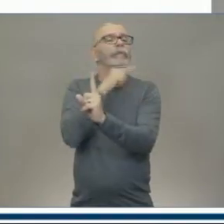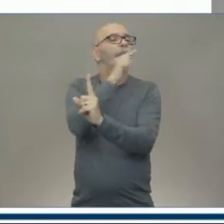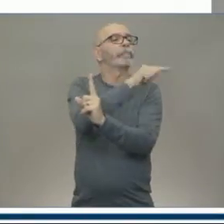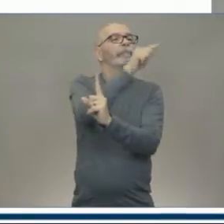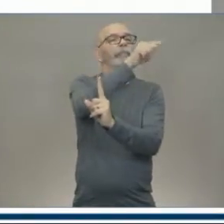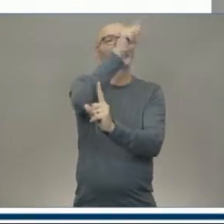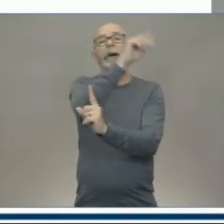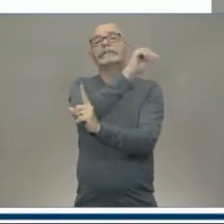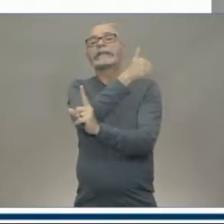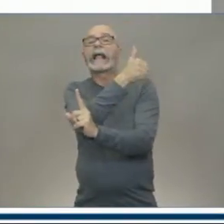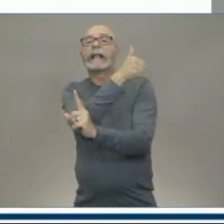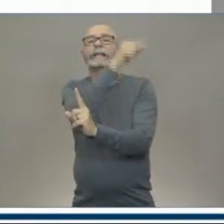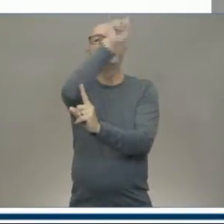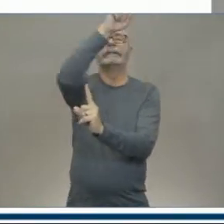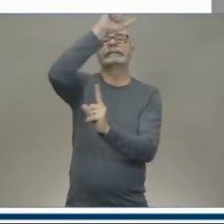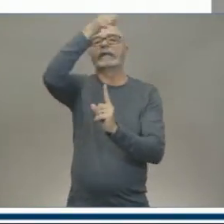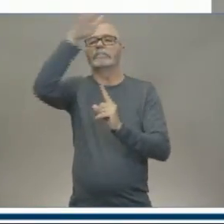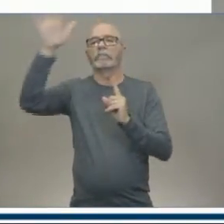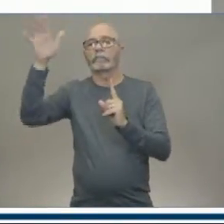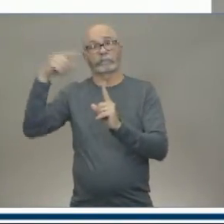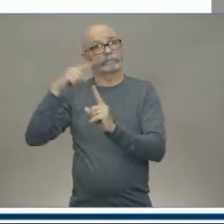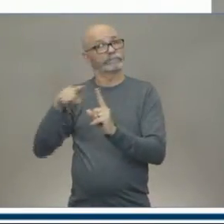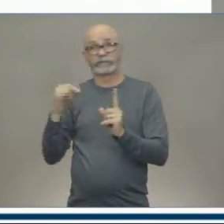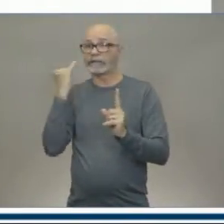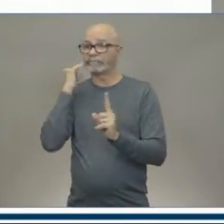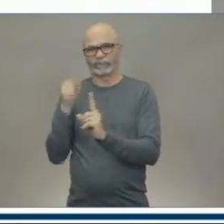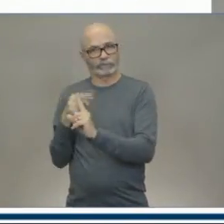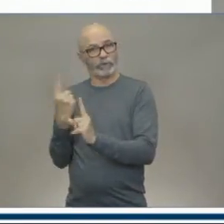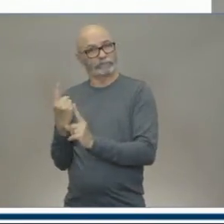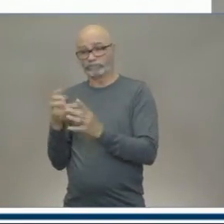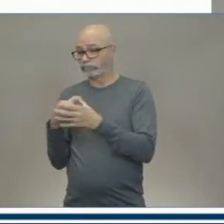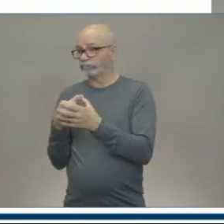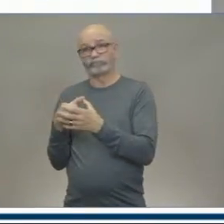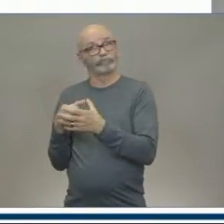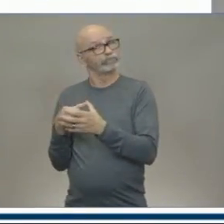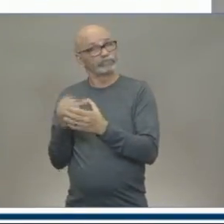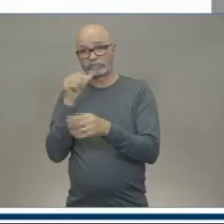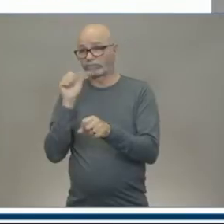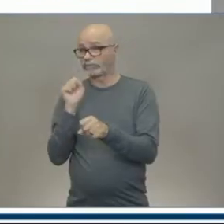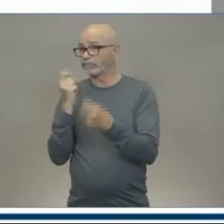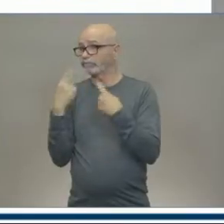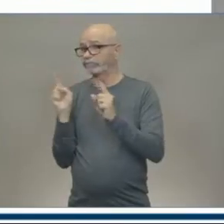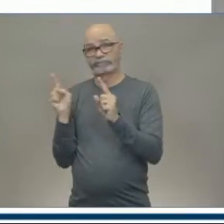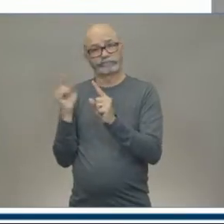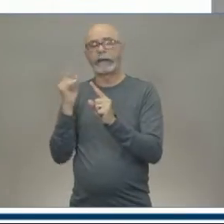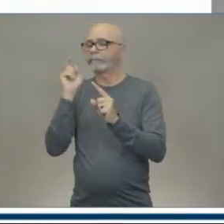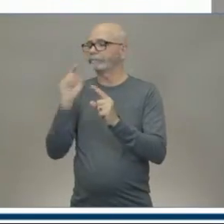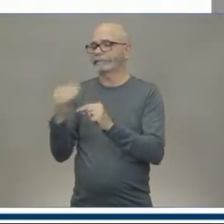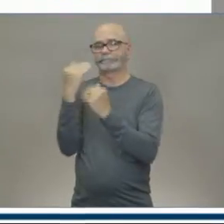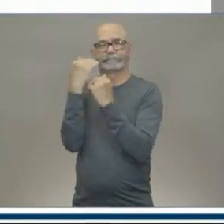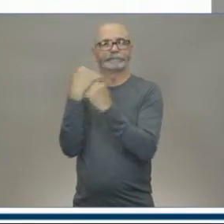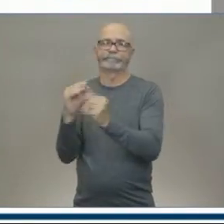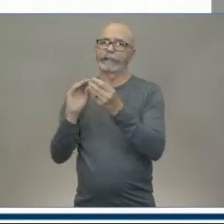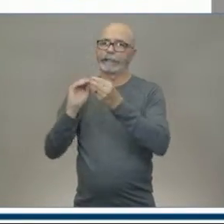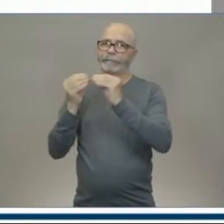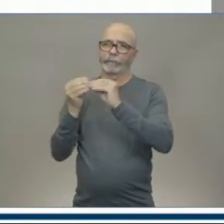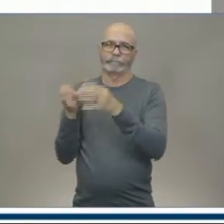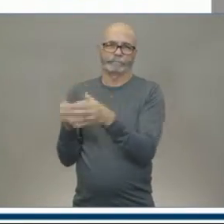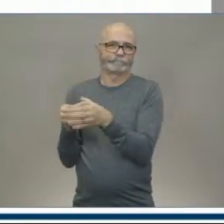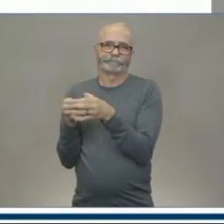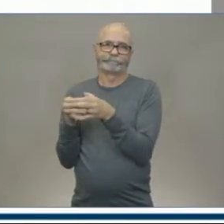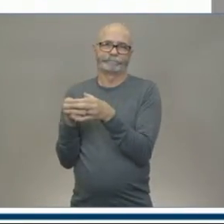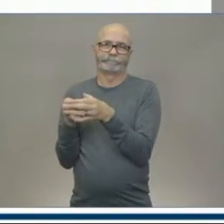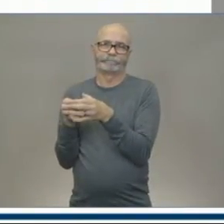certainly we're asking you to limit the number that you have and keep that consistent. Also, avoiding crowds, even